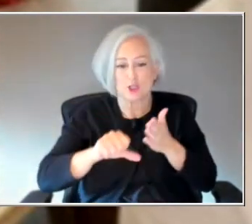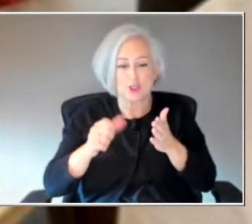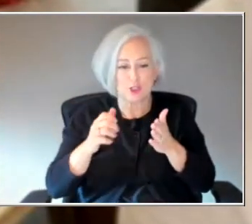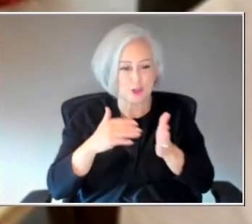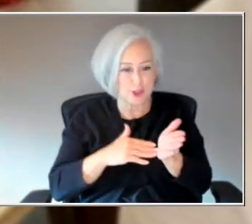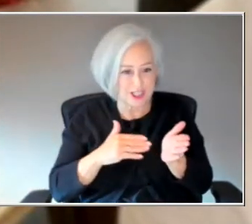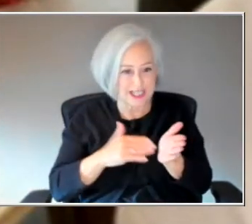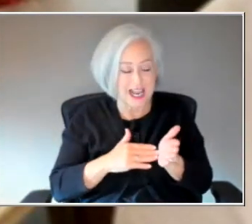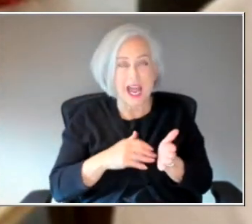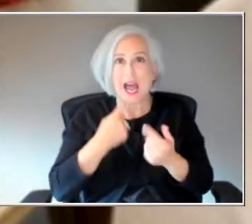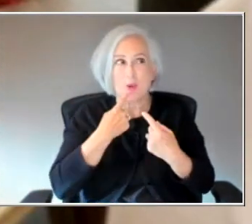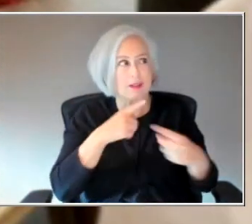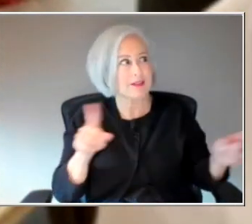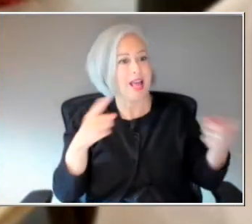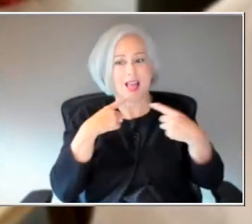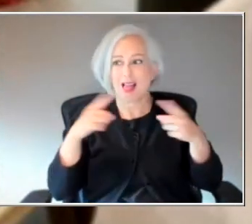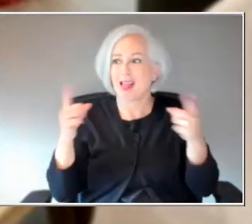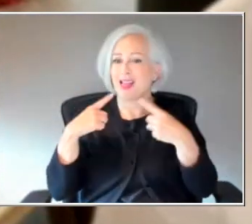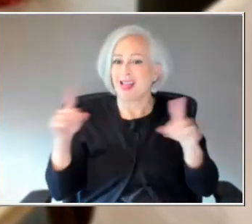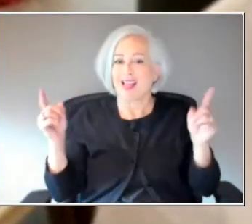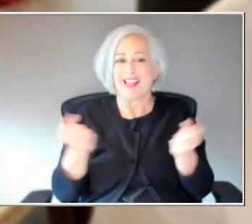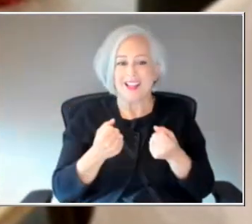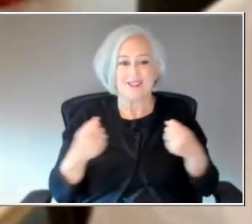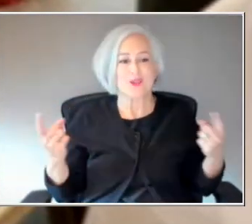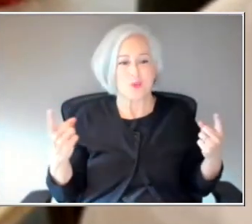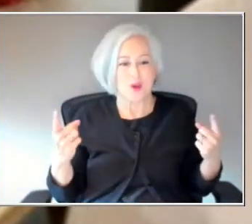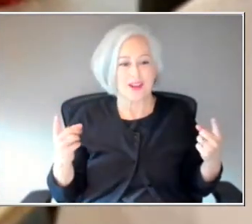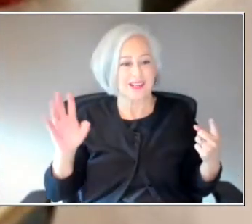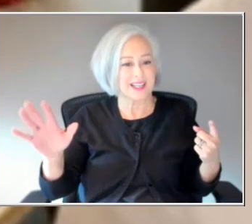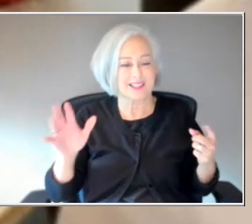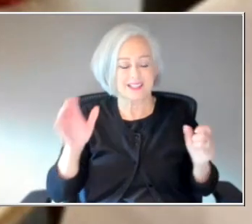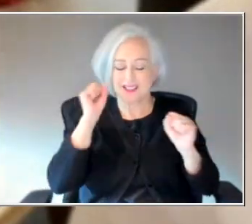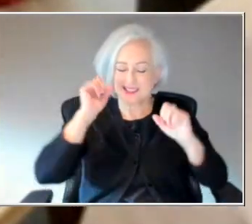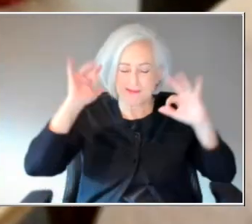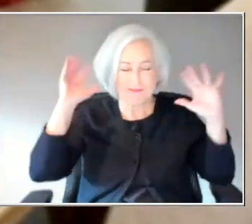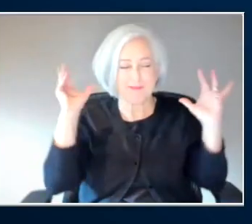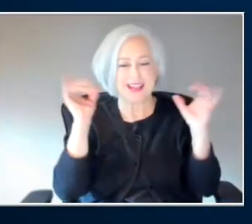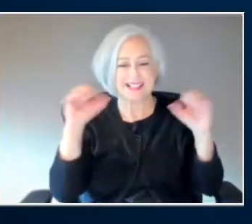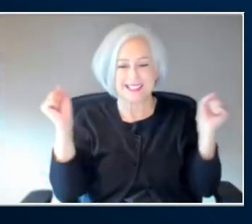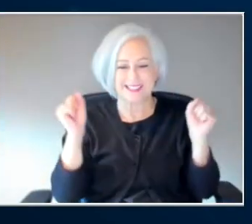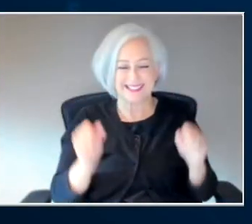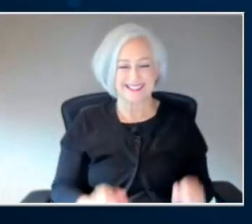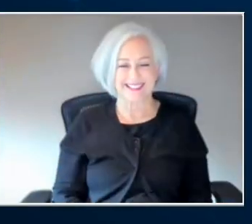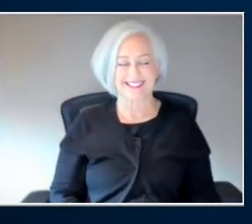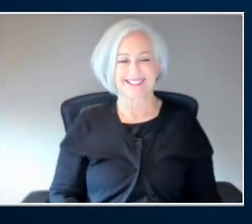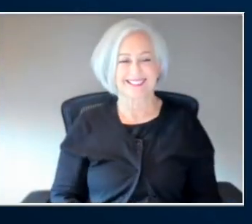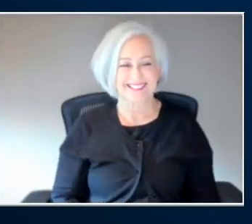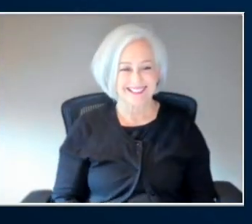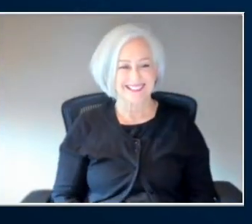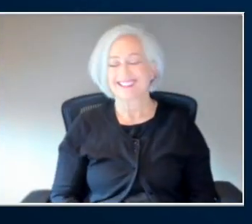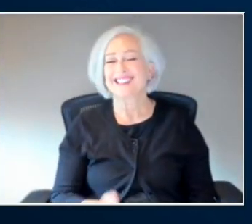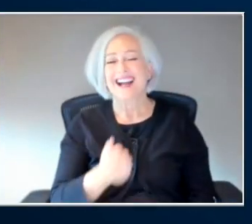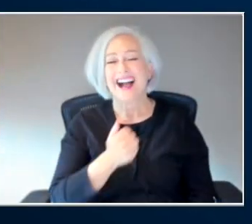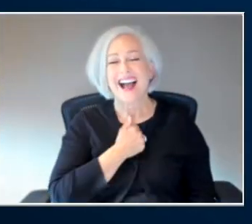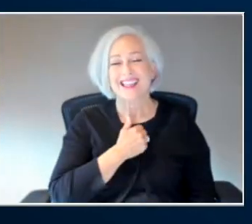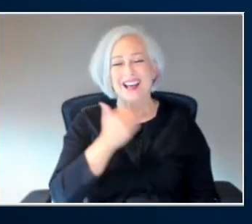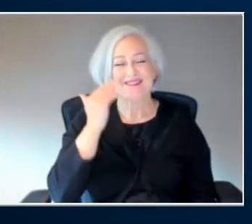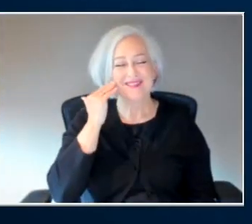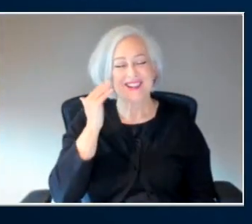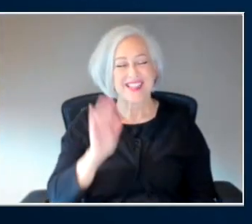tell everybody about him because he has just been such a highlight on this journey. I love hearing that.